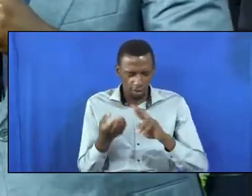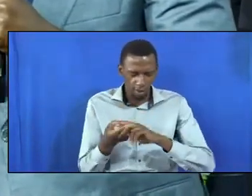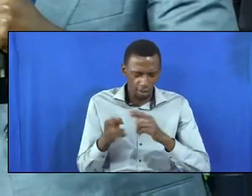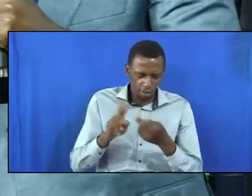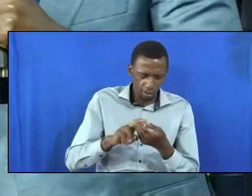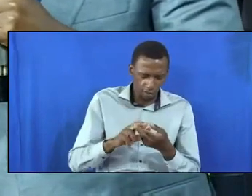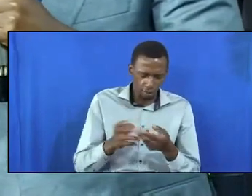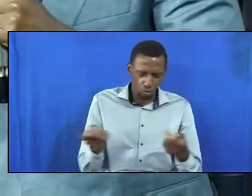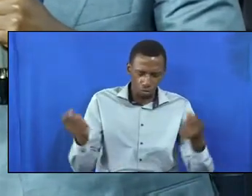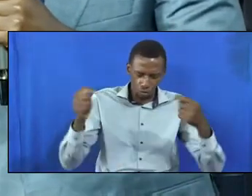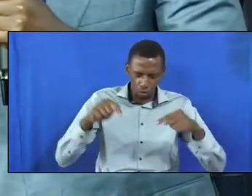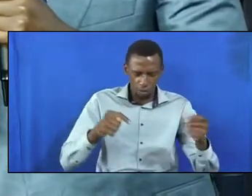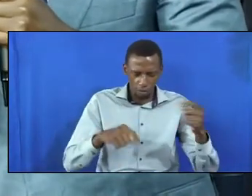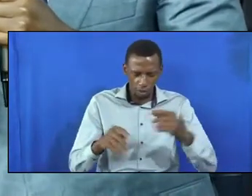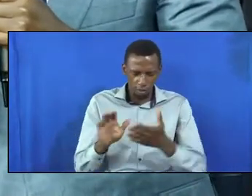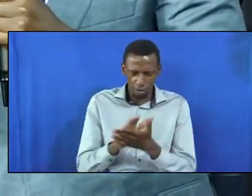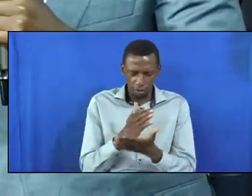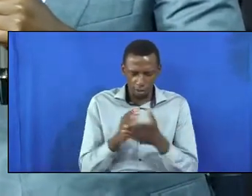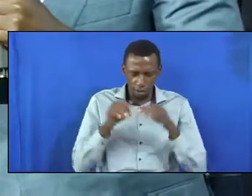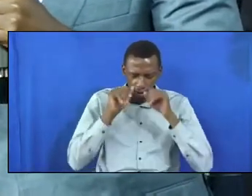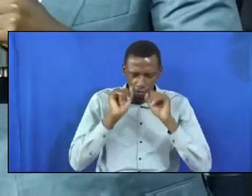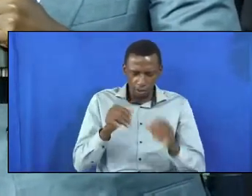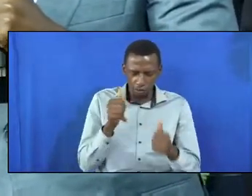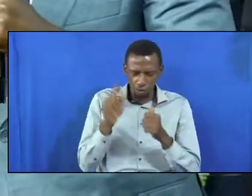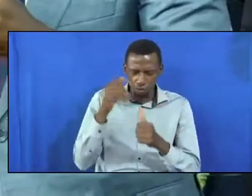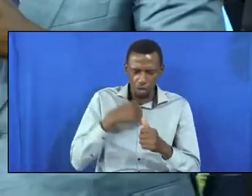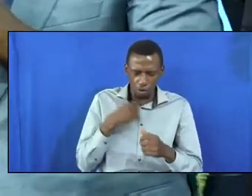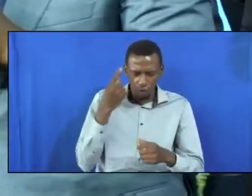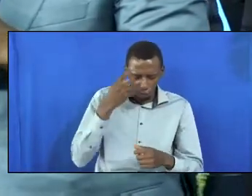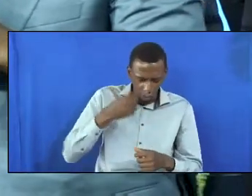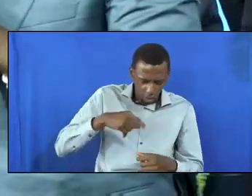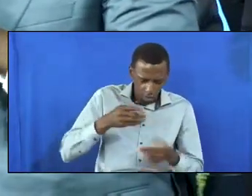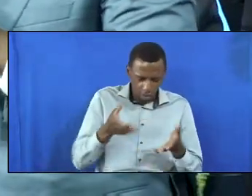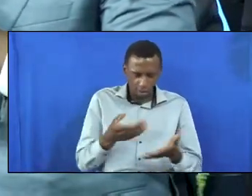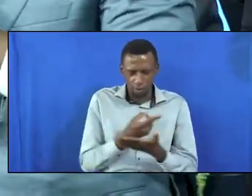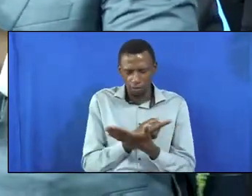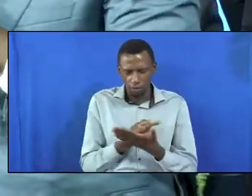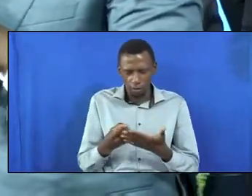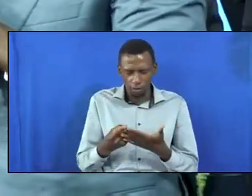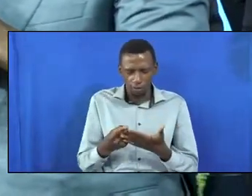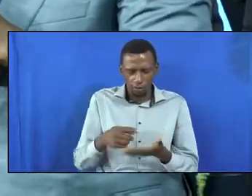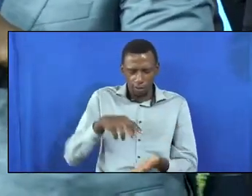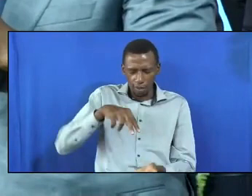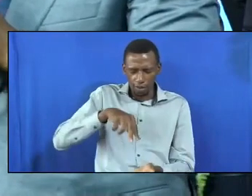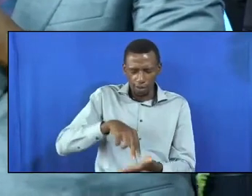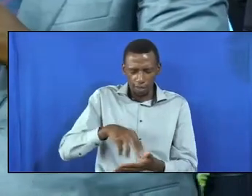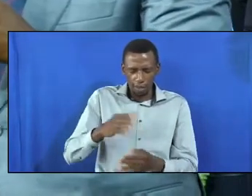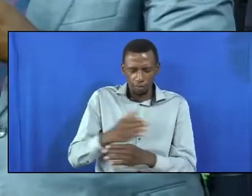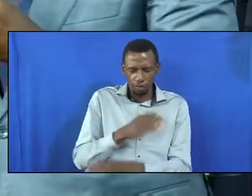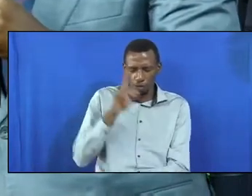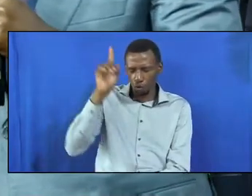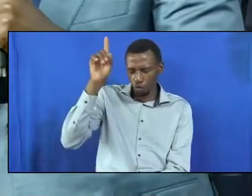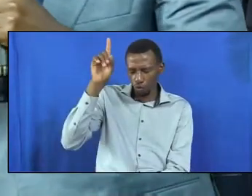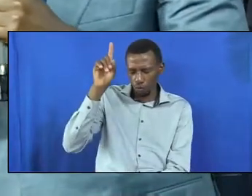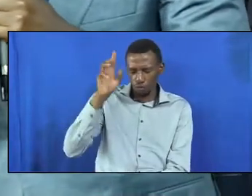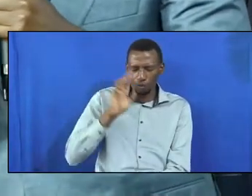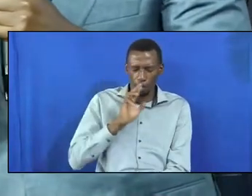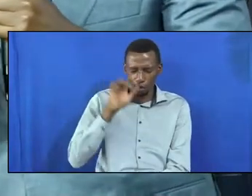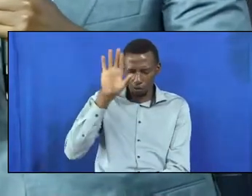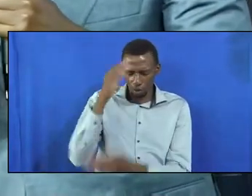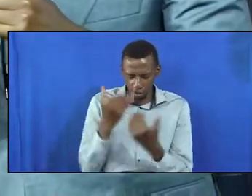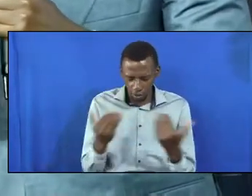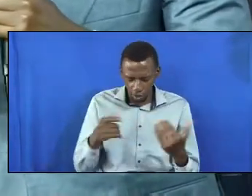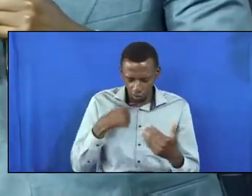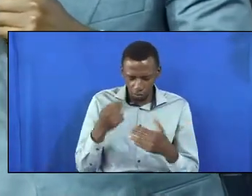share the blessings that you had for us this week. Standing before you are your children who are active in doing this